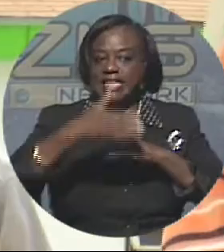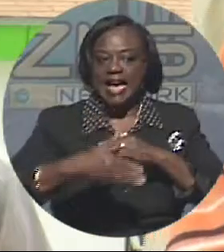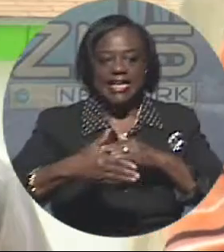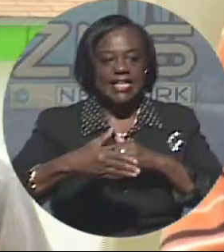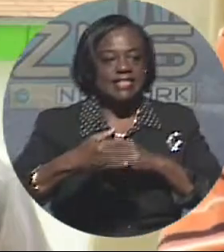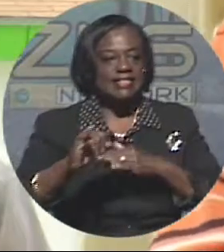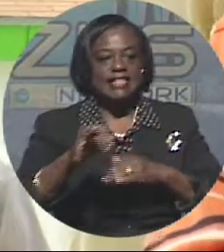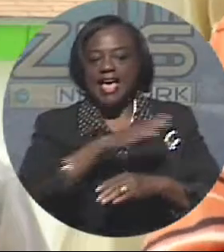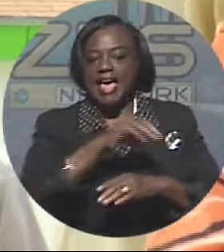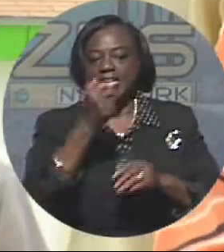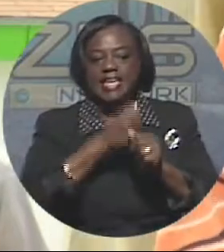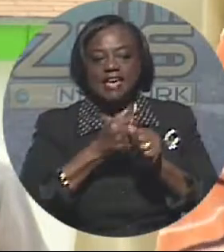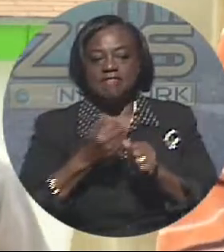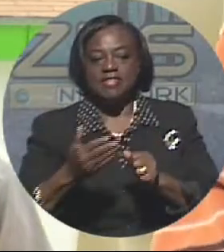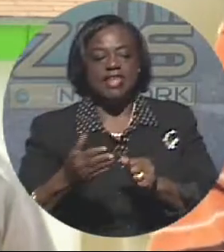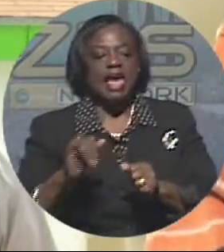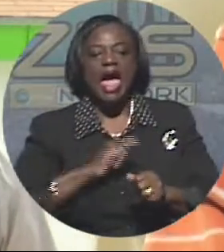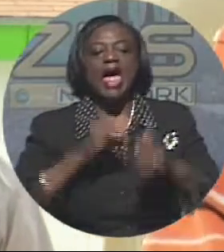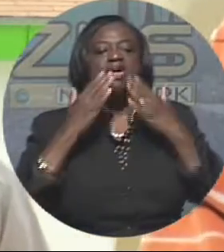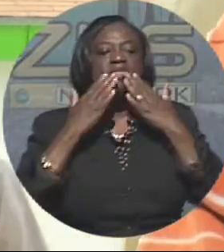else.